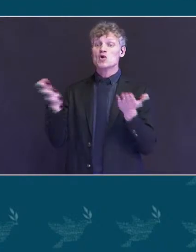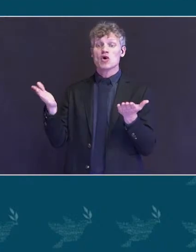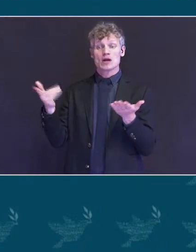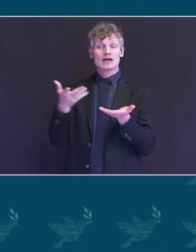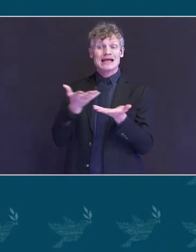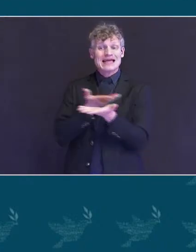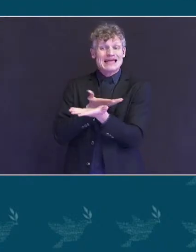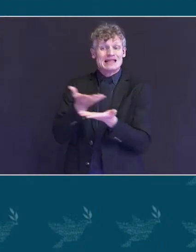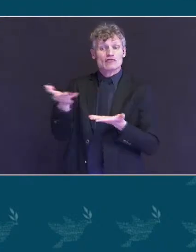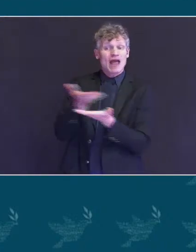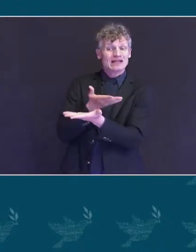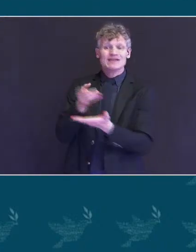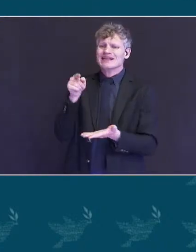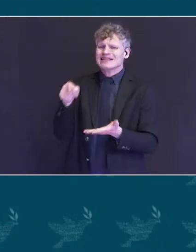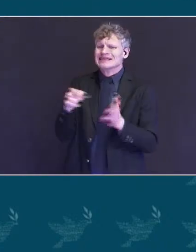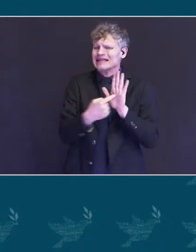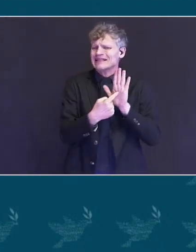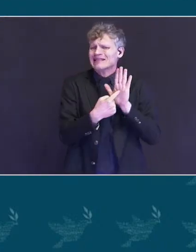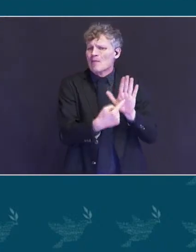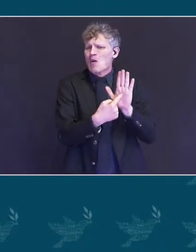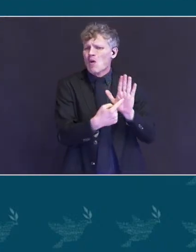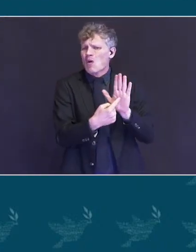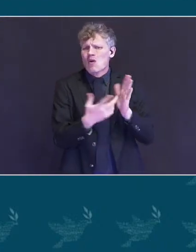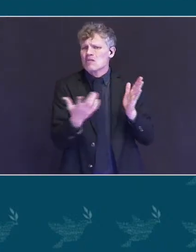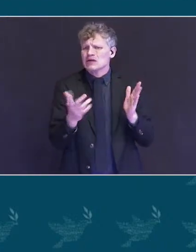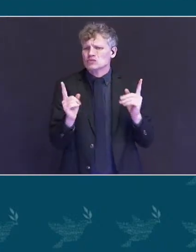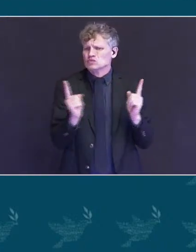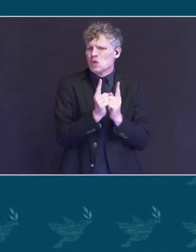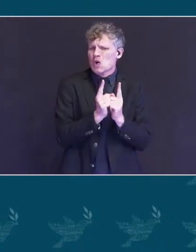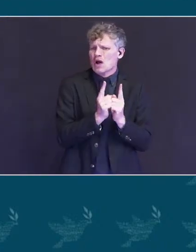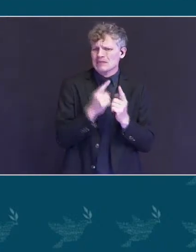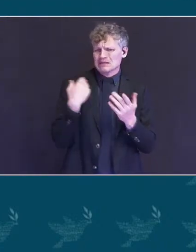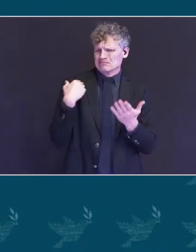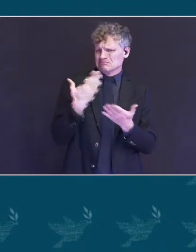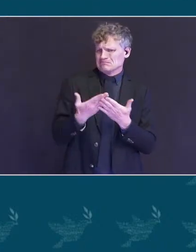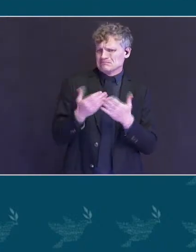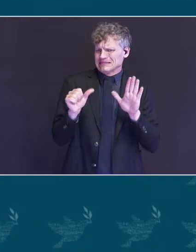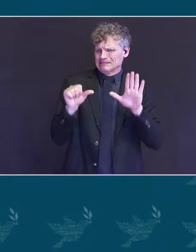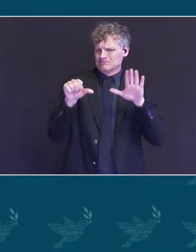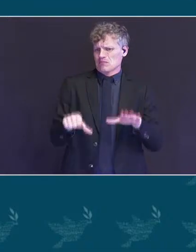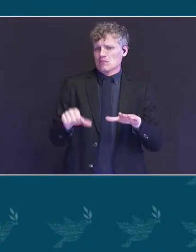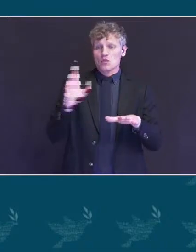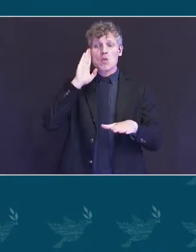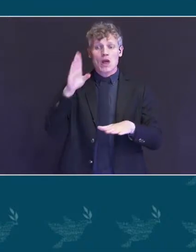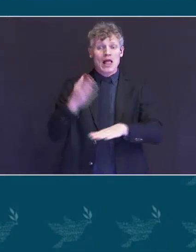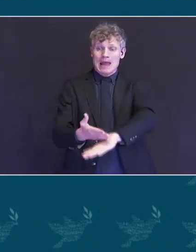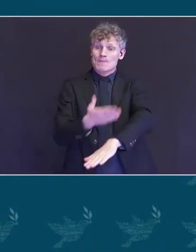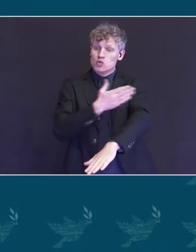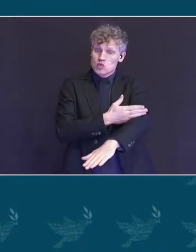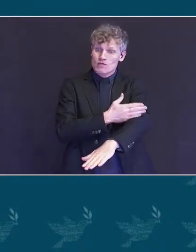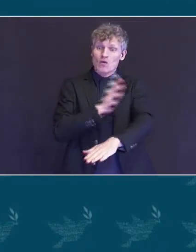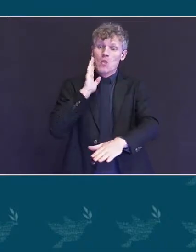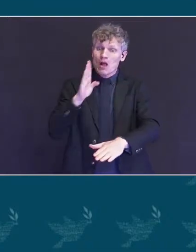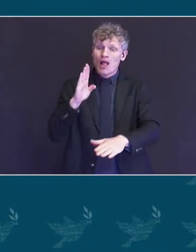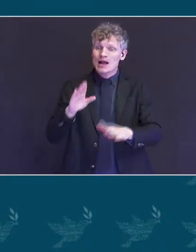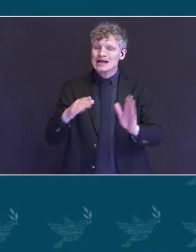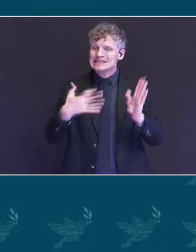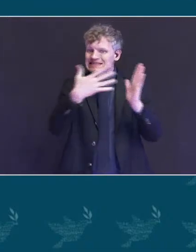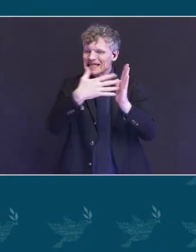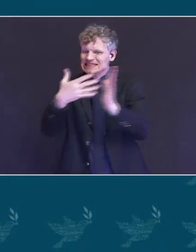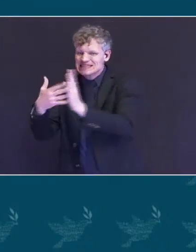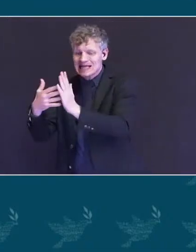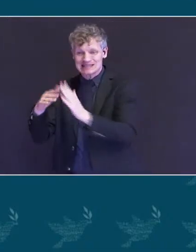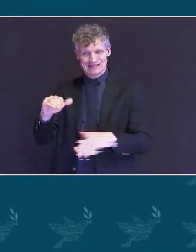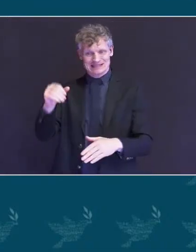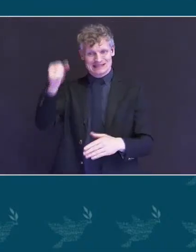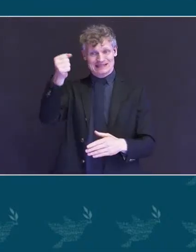have just worked on it for six months, and we will further improve it after having user tested in South Africa in a week,